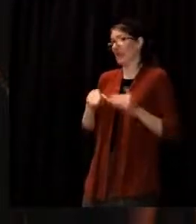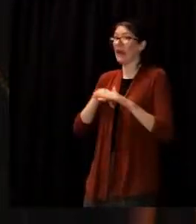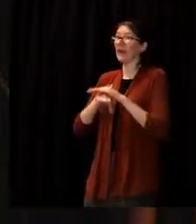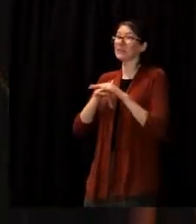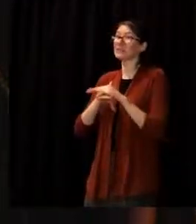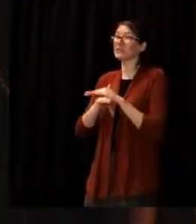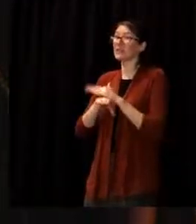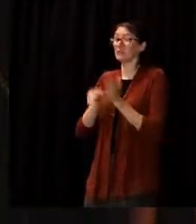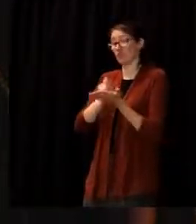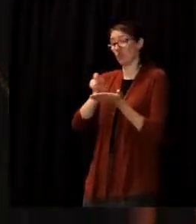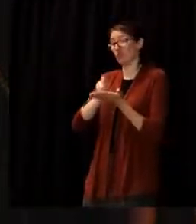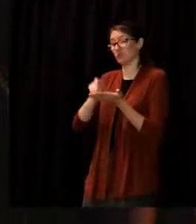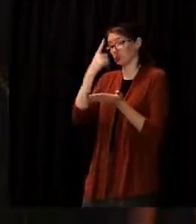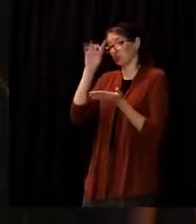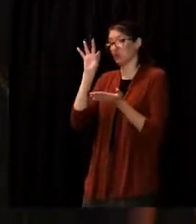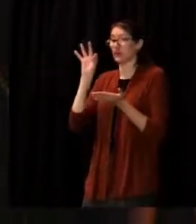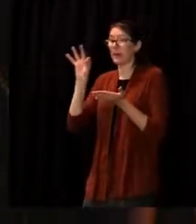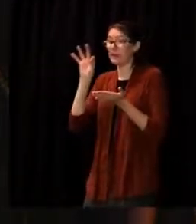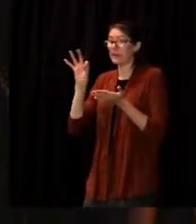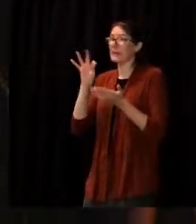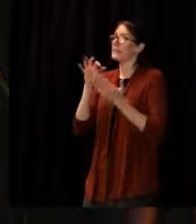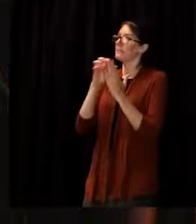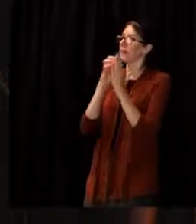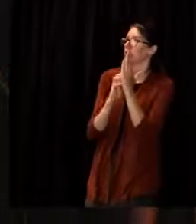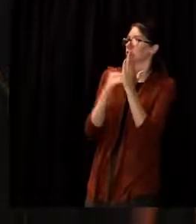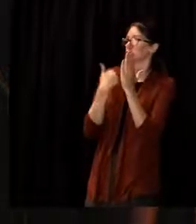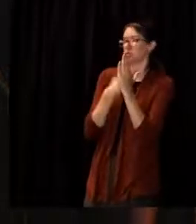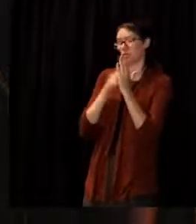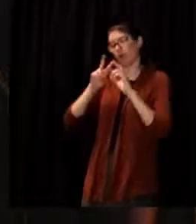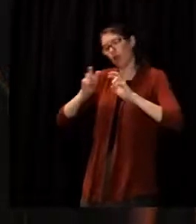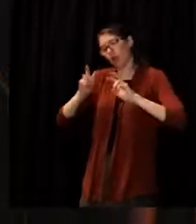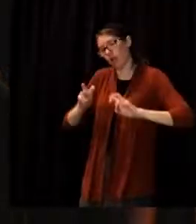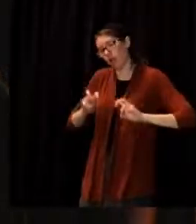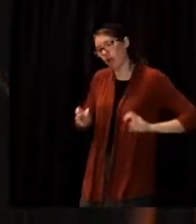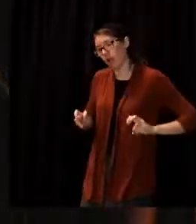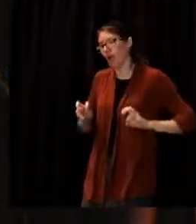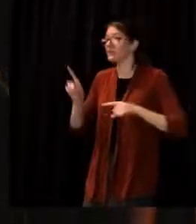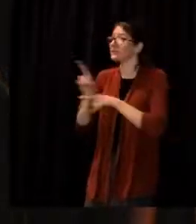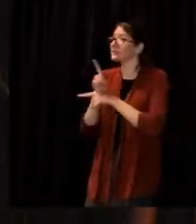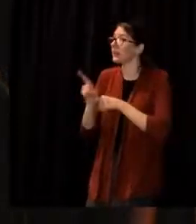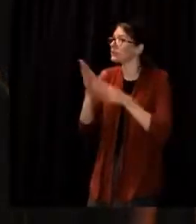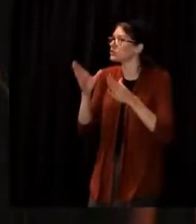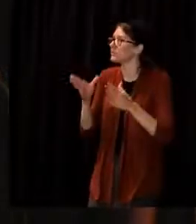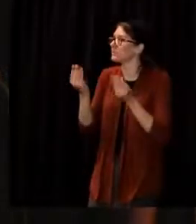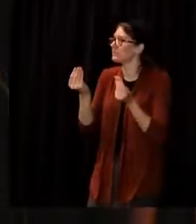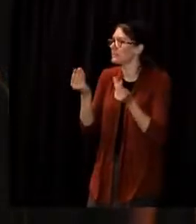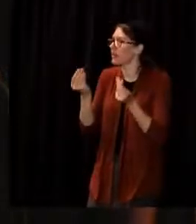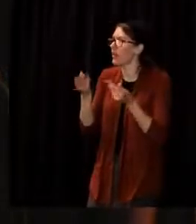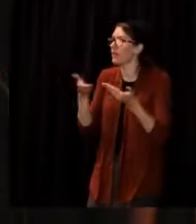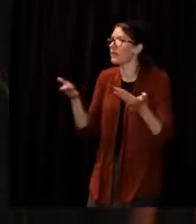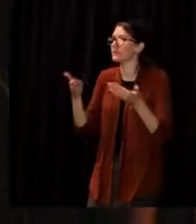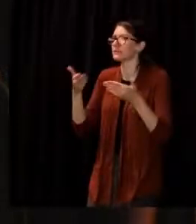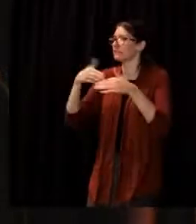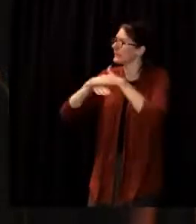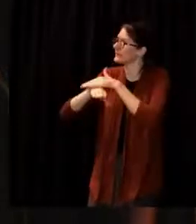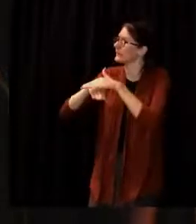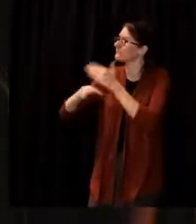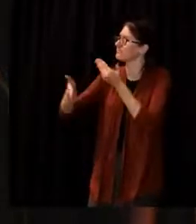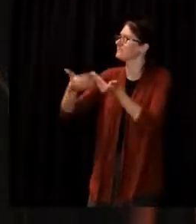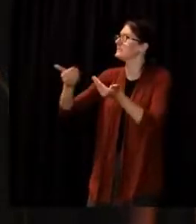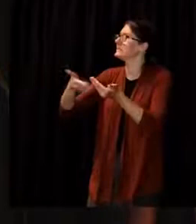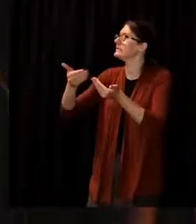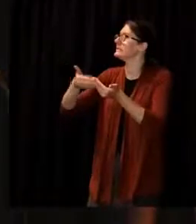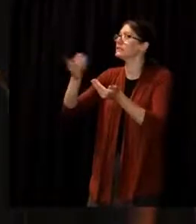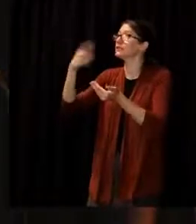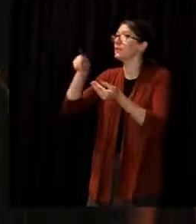things like notes for the sermons or the passages that we're looking at, and getting discipleship materials easily accessible for people so that they can